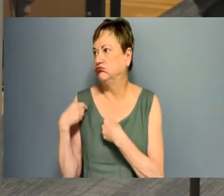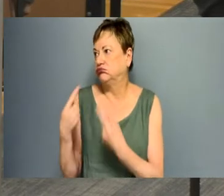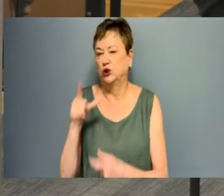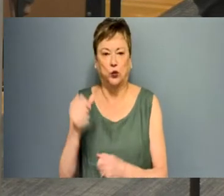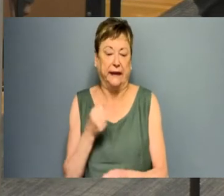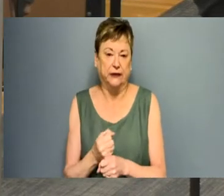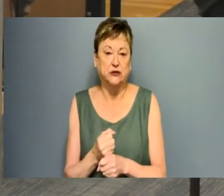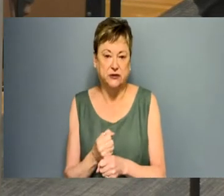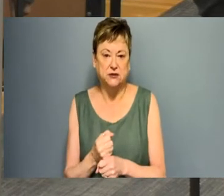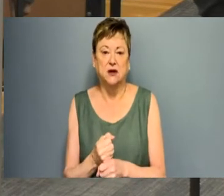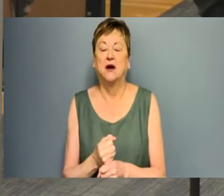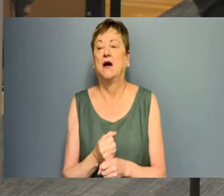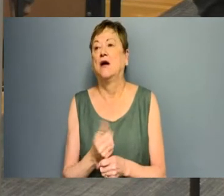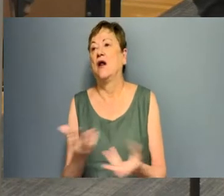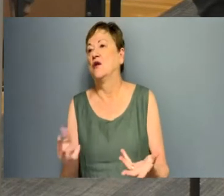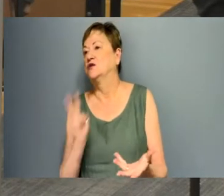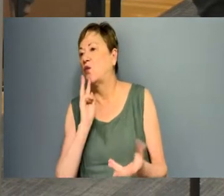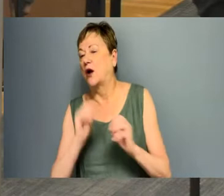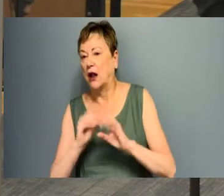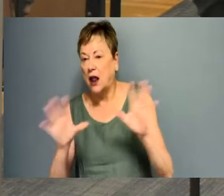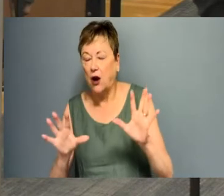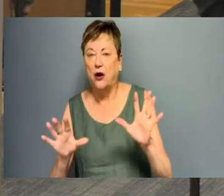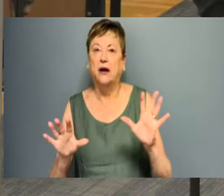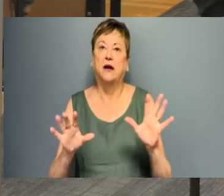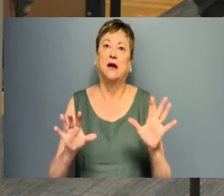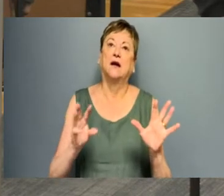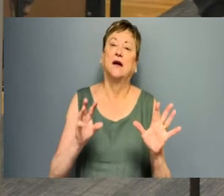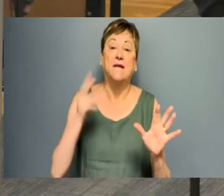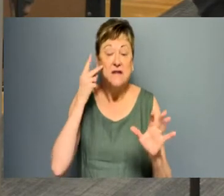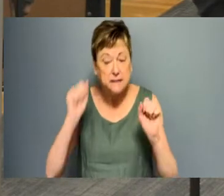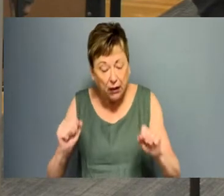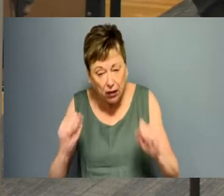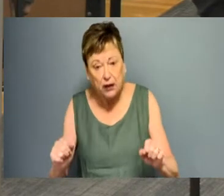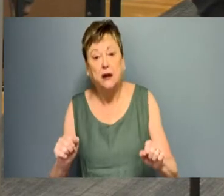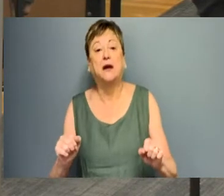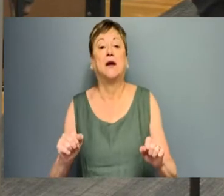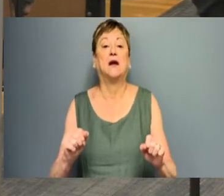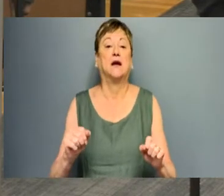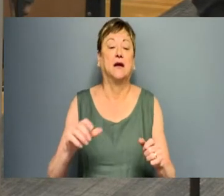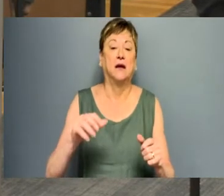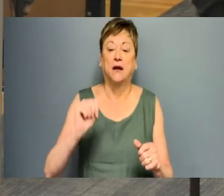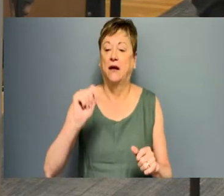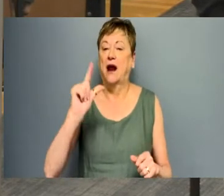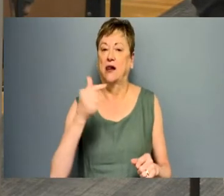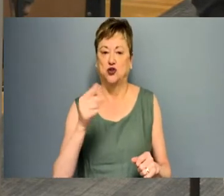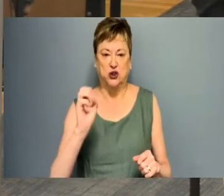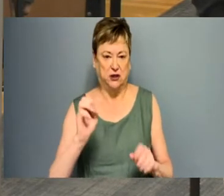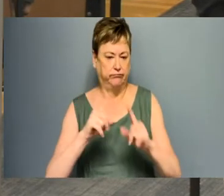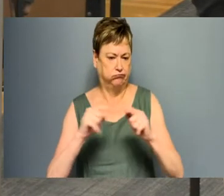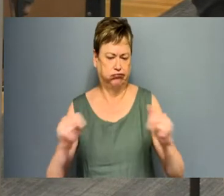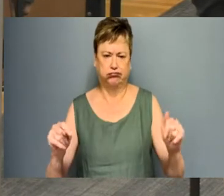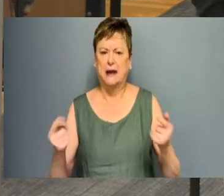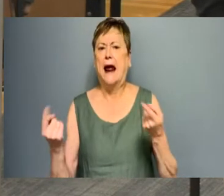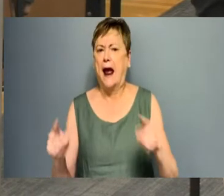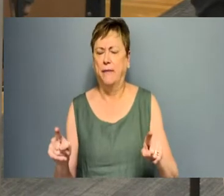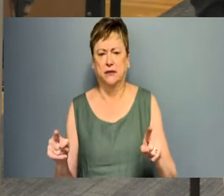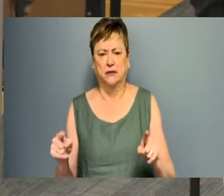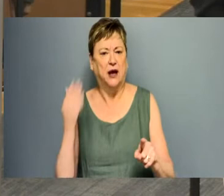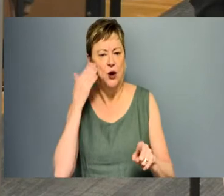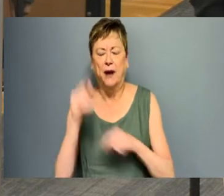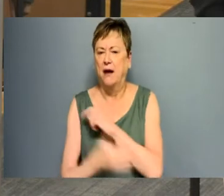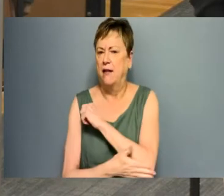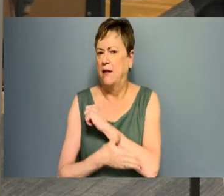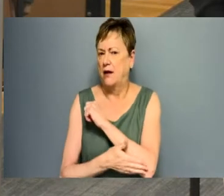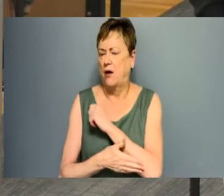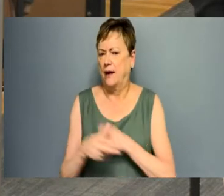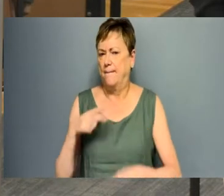There's water clarity, visibility, algae, and harmful algal blooms that occur within the lake. I don't know about the county parks